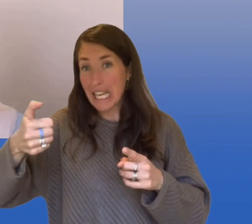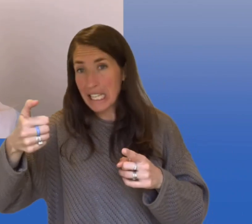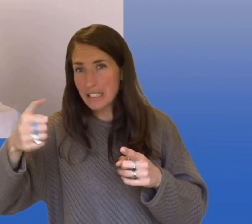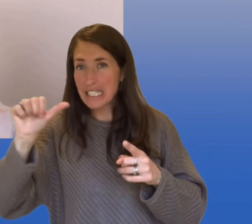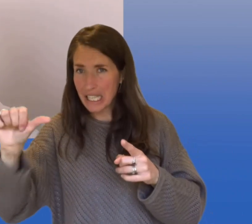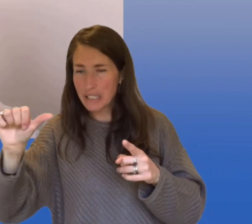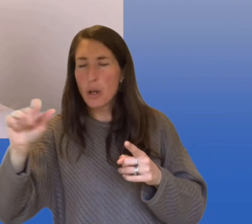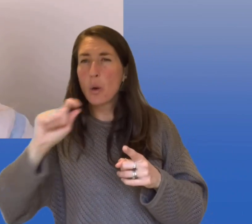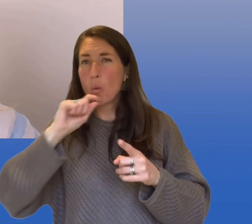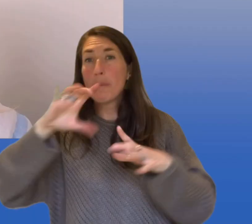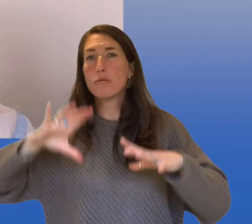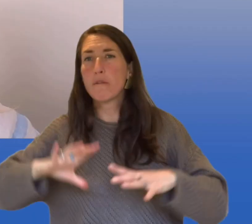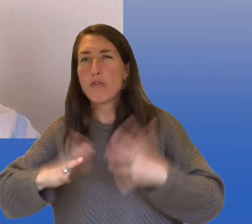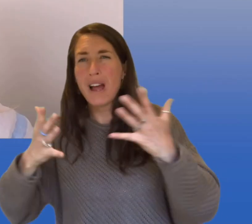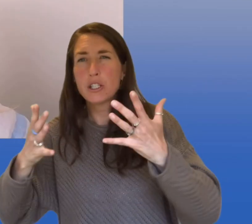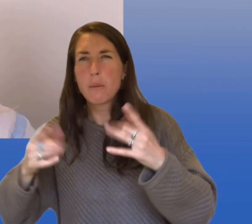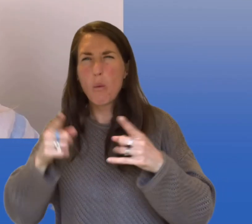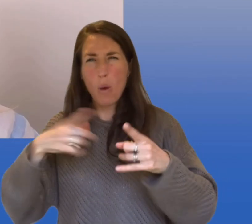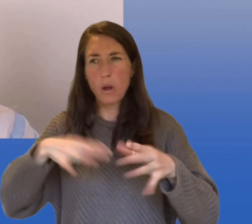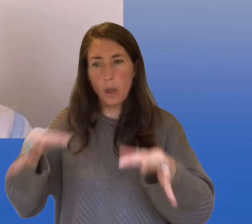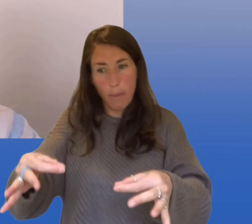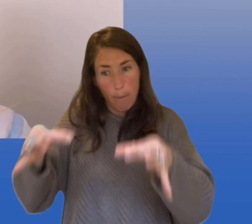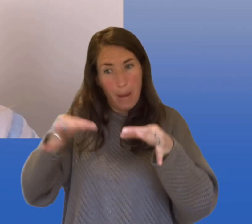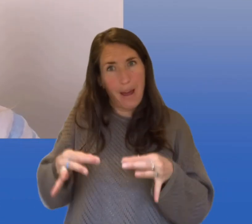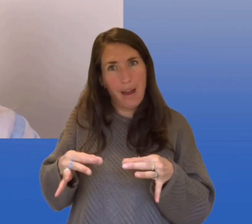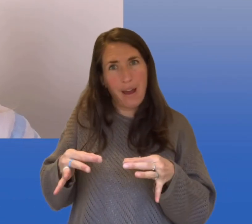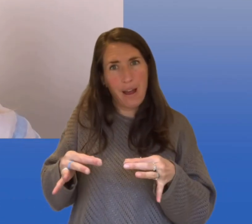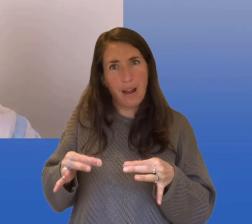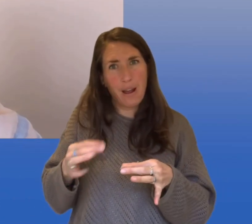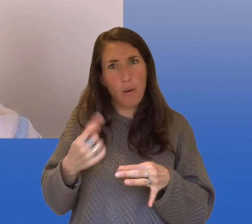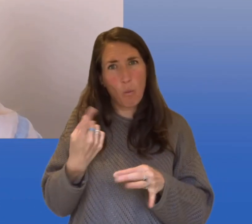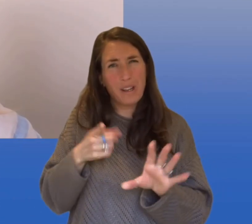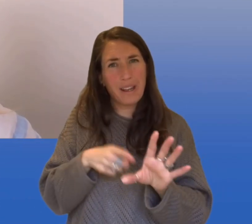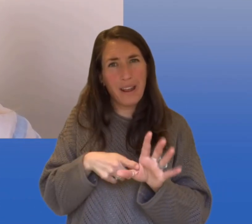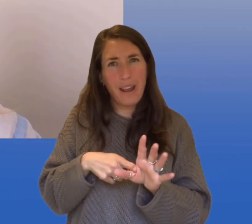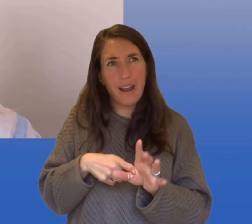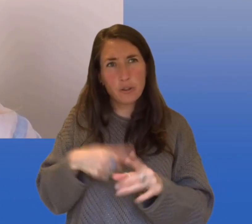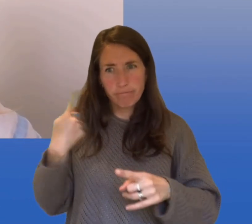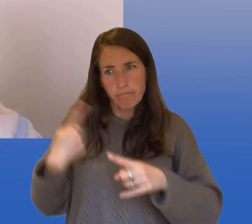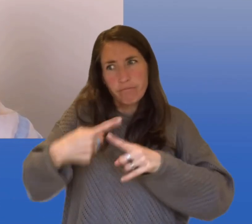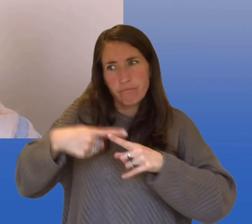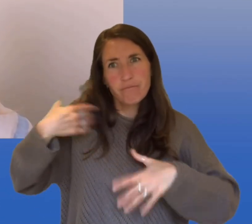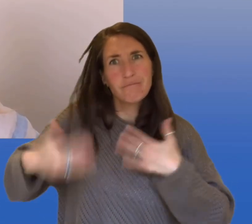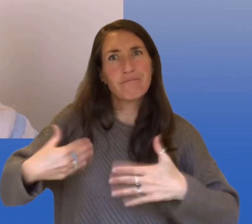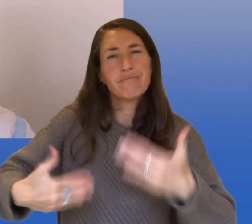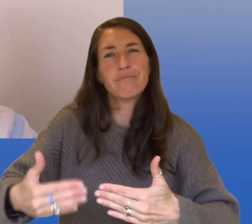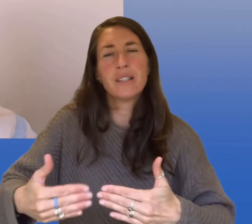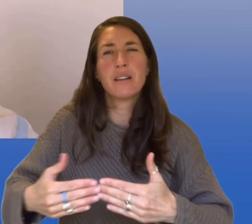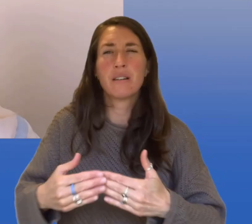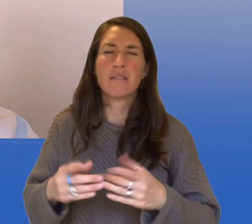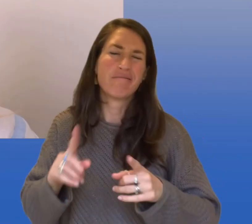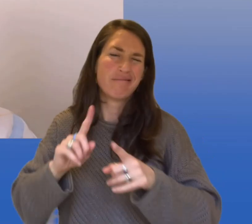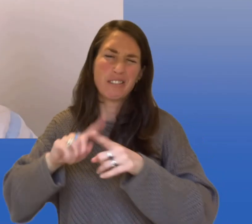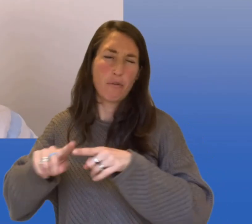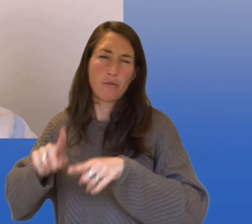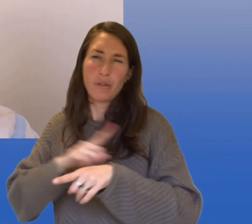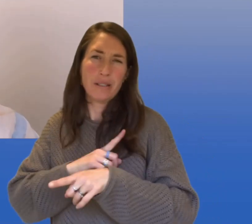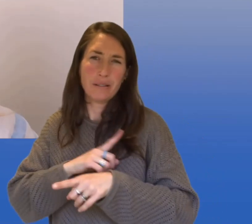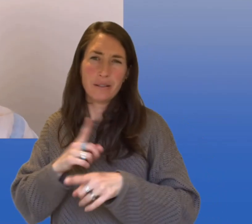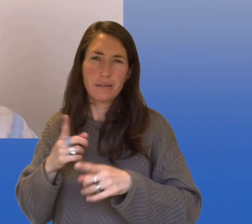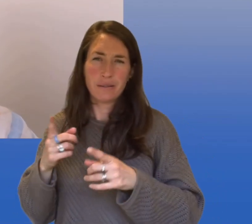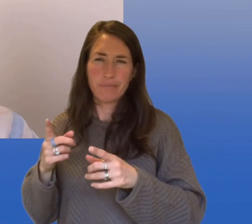we've decided to accelerate that programme of work. There's lots of different reasons. There's things in the system that have changed,